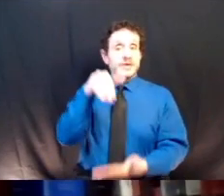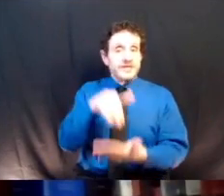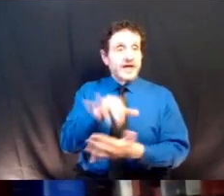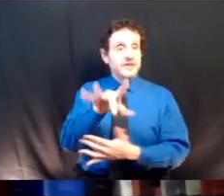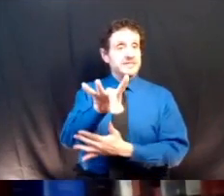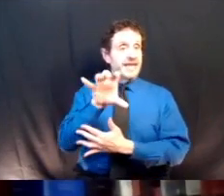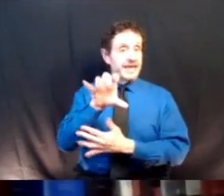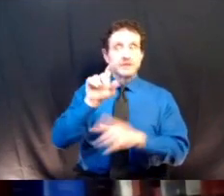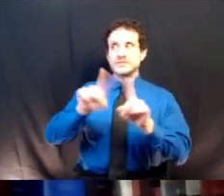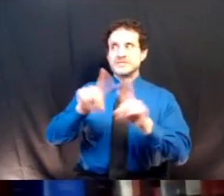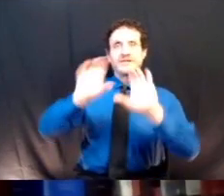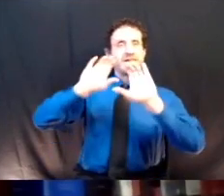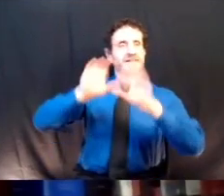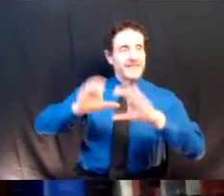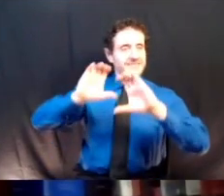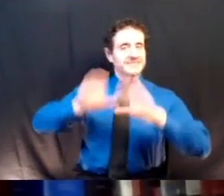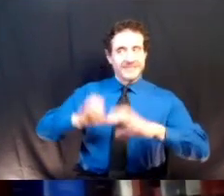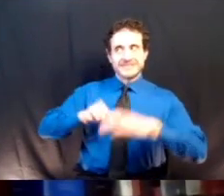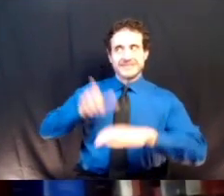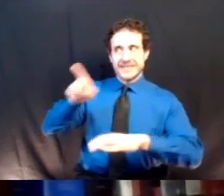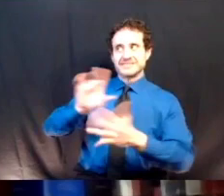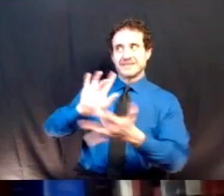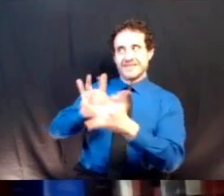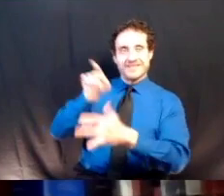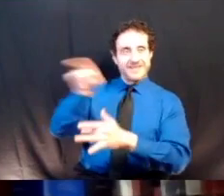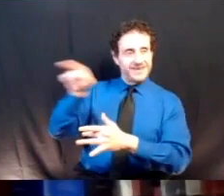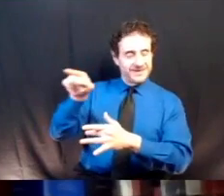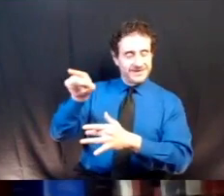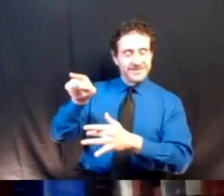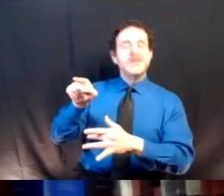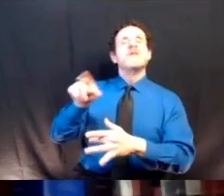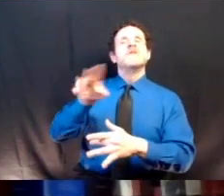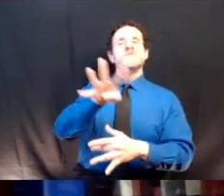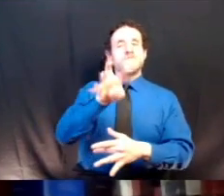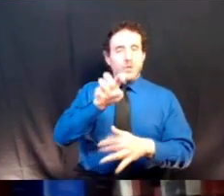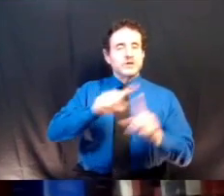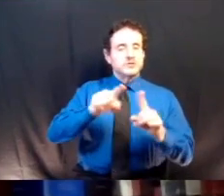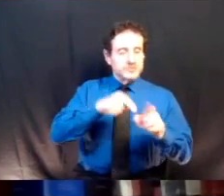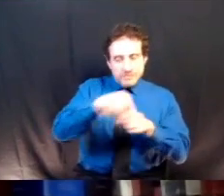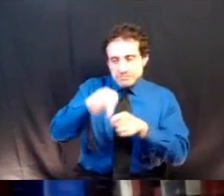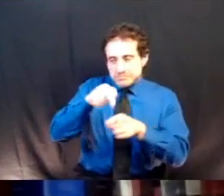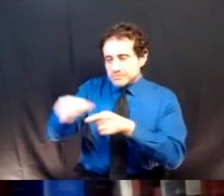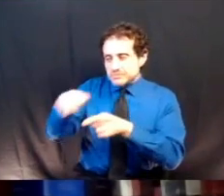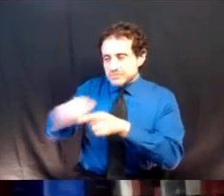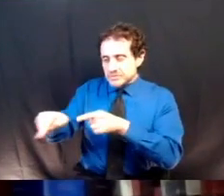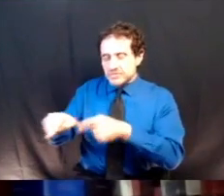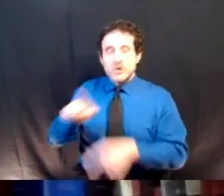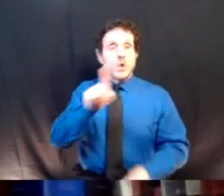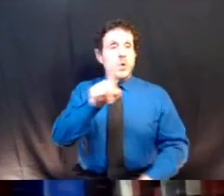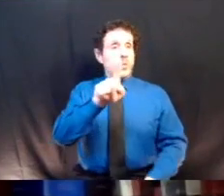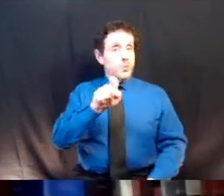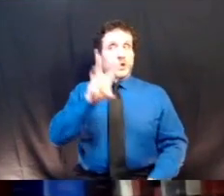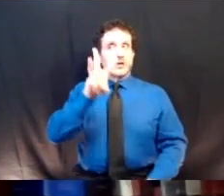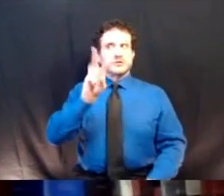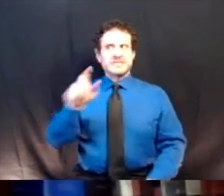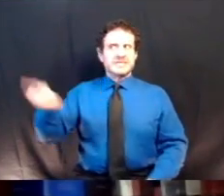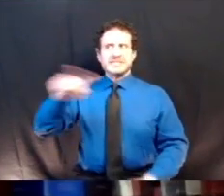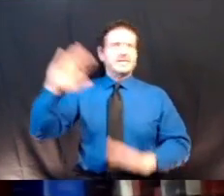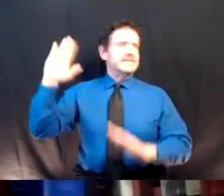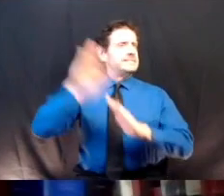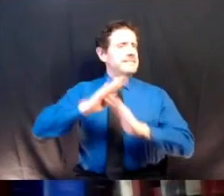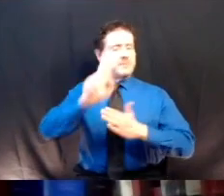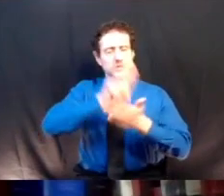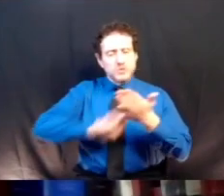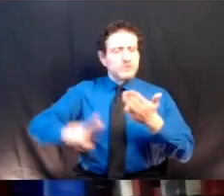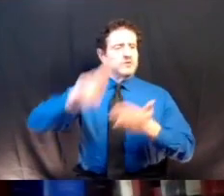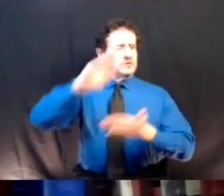courses and 400 specializations offered by over 160 of the best universities in the